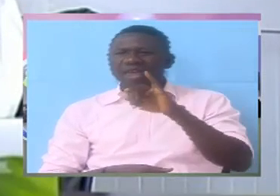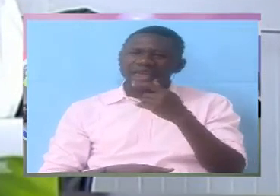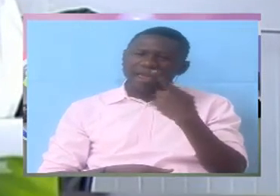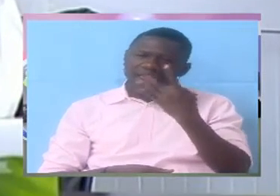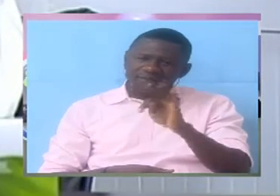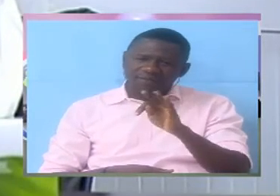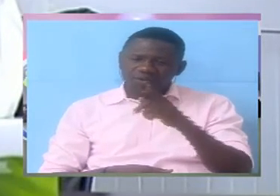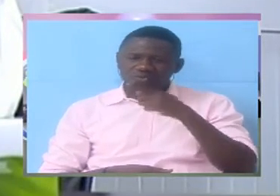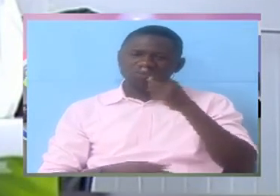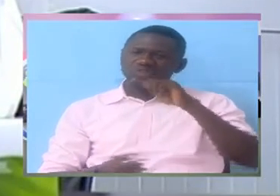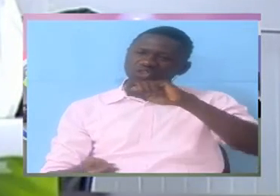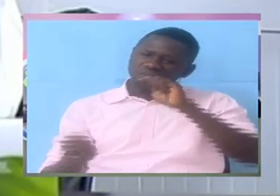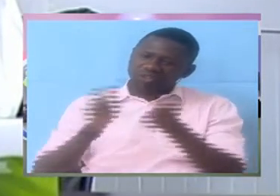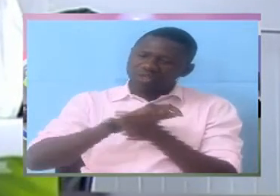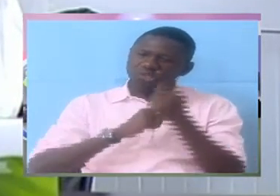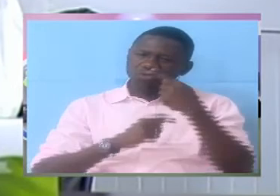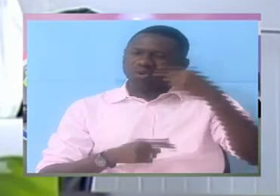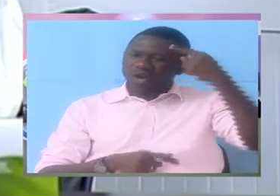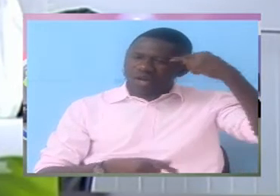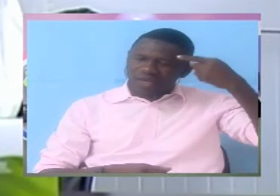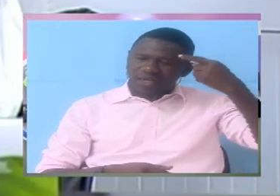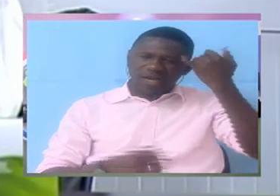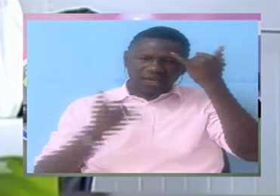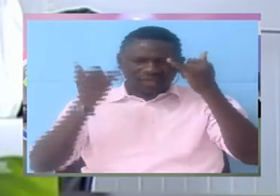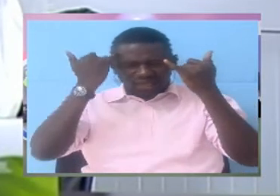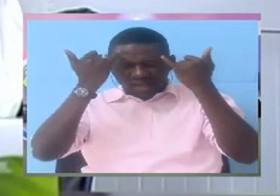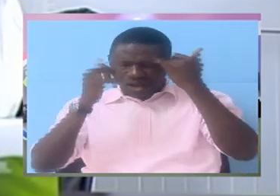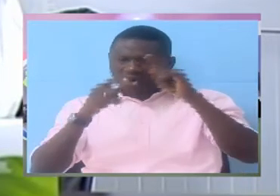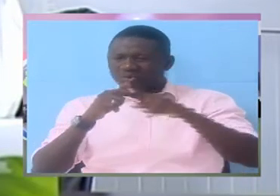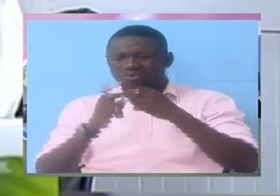ilaf hakilo njim falin na leban fo imalafika falin.